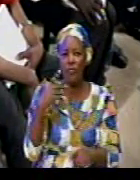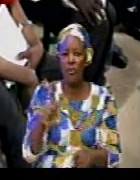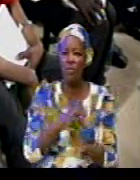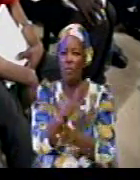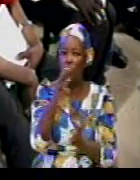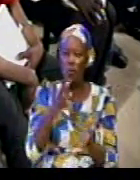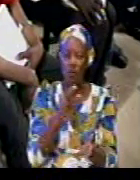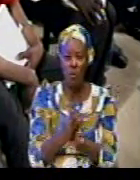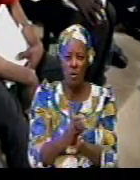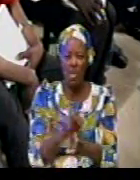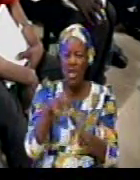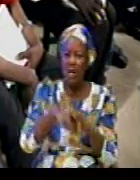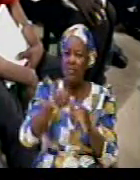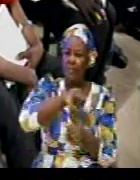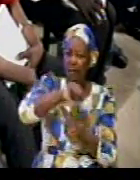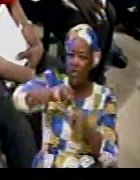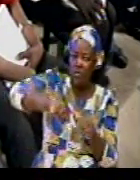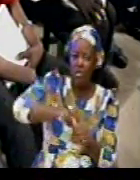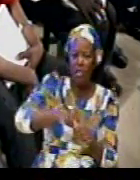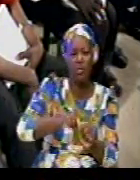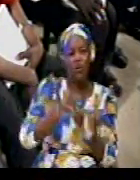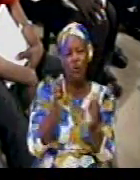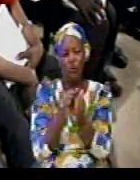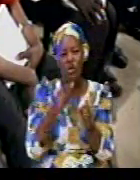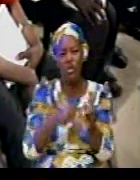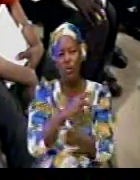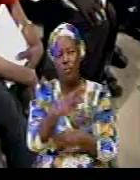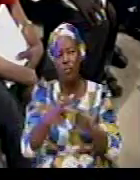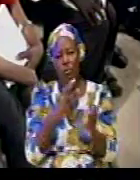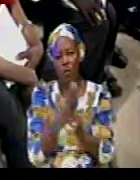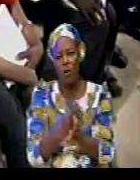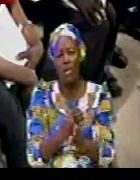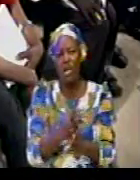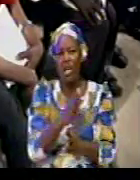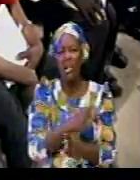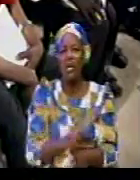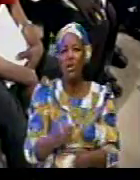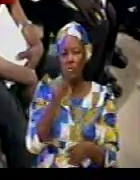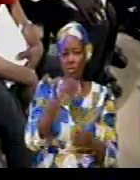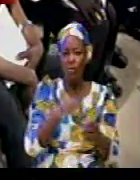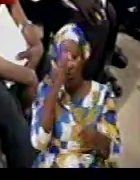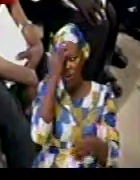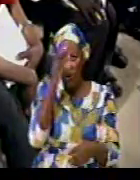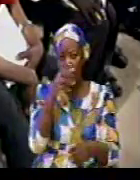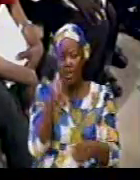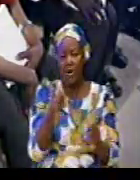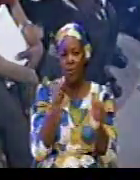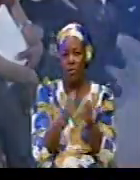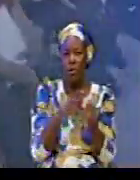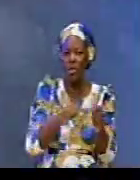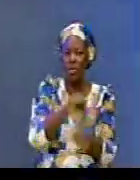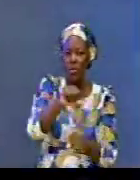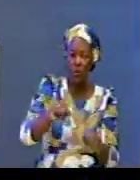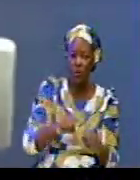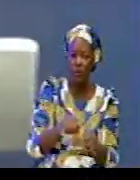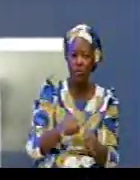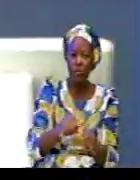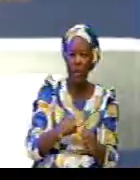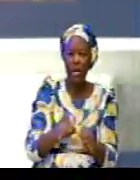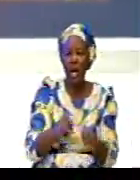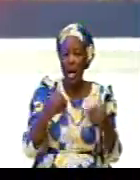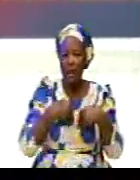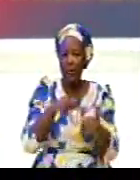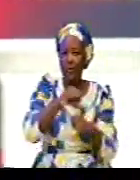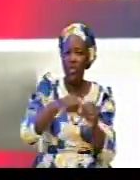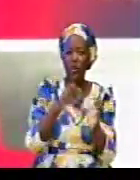will be a friend of the world, in fellowship with the world,